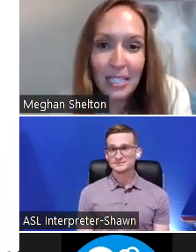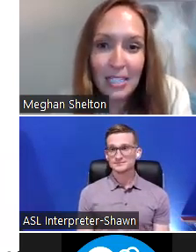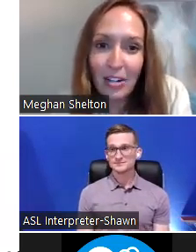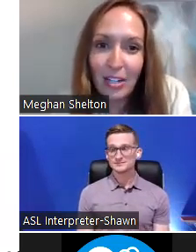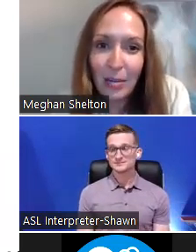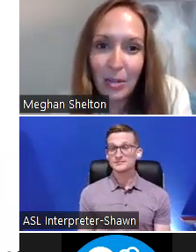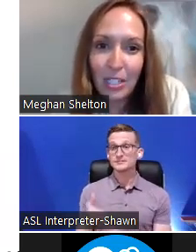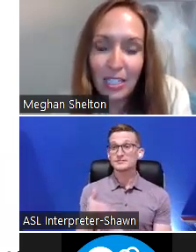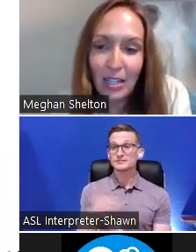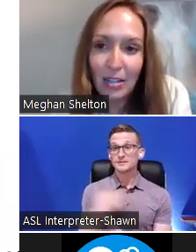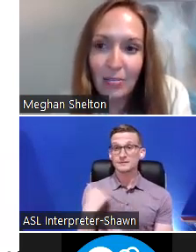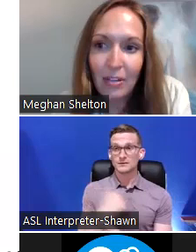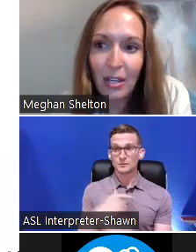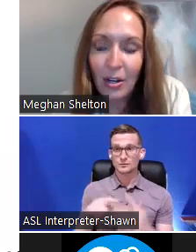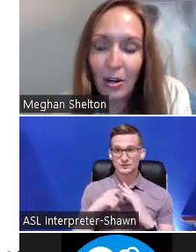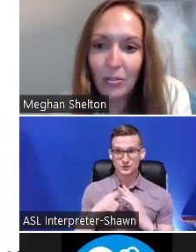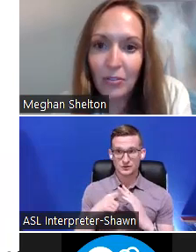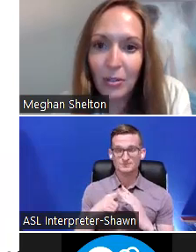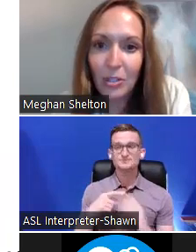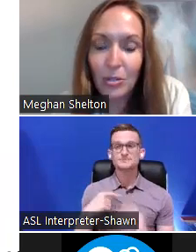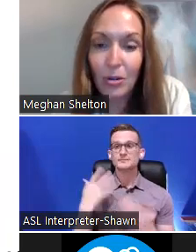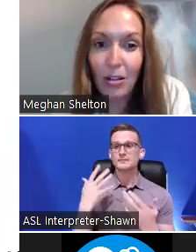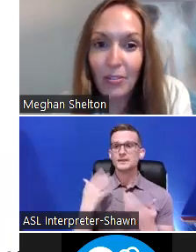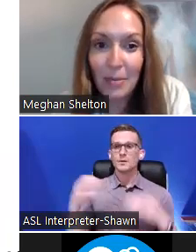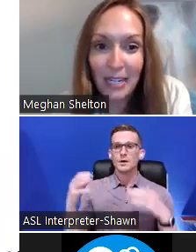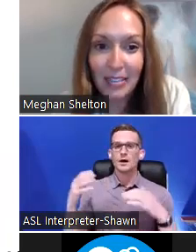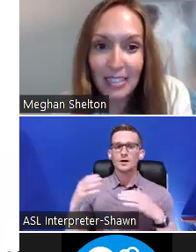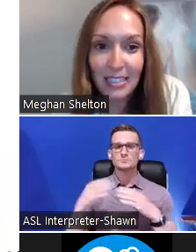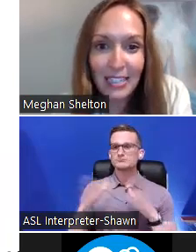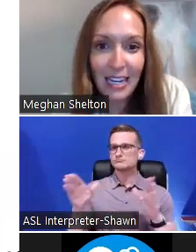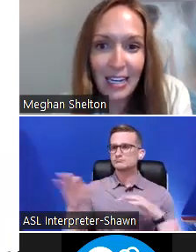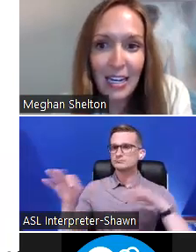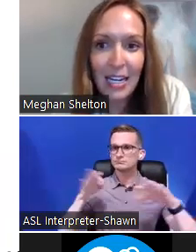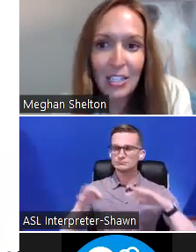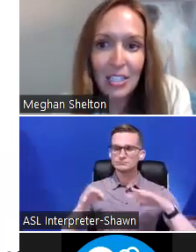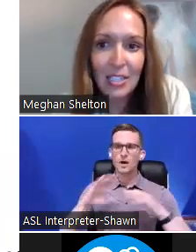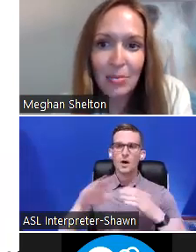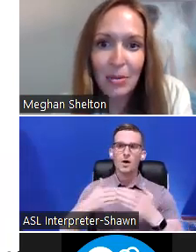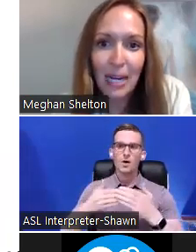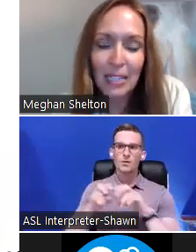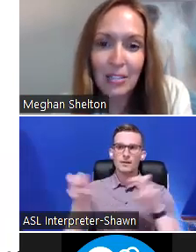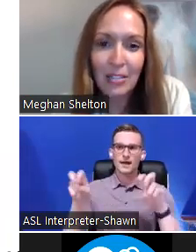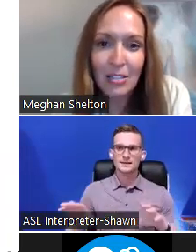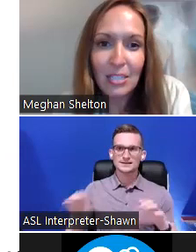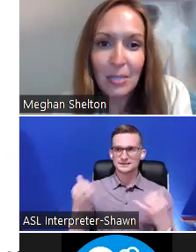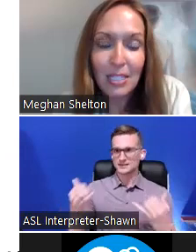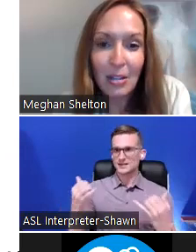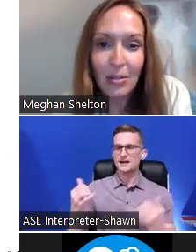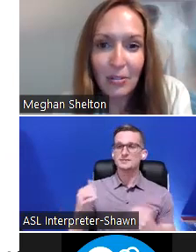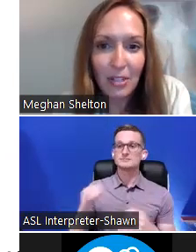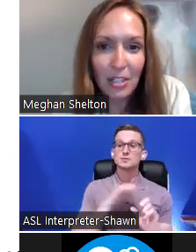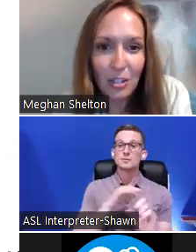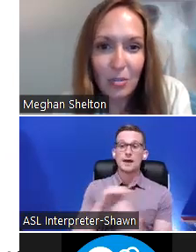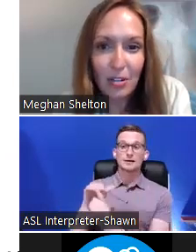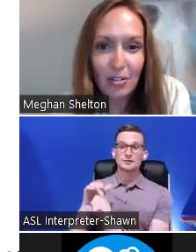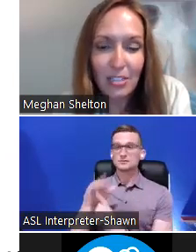Before we get started, I wanted to give an overview to all of our panelists today, just as a reminder to speak slowly